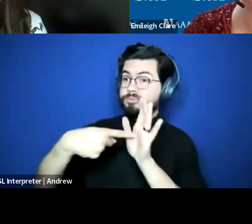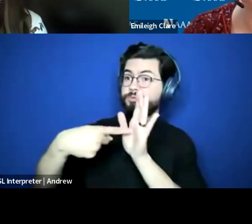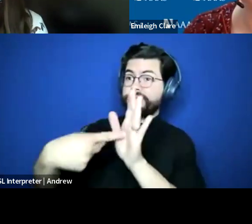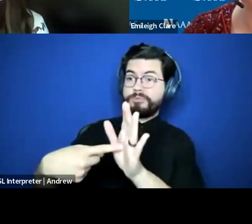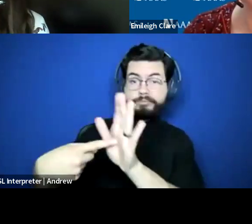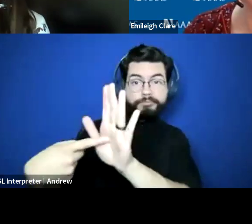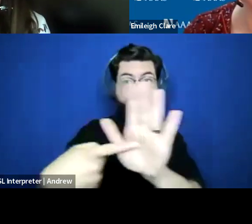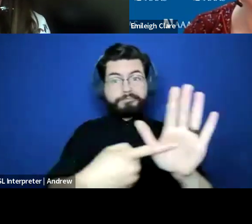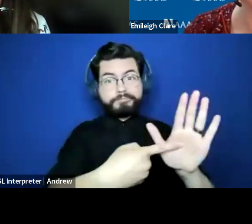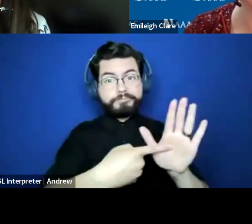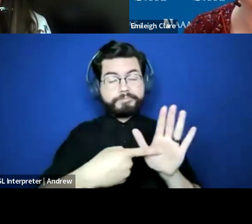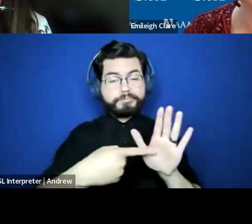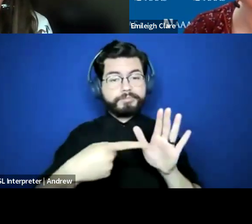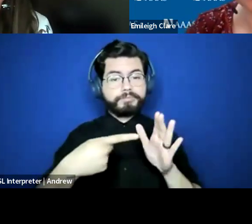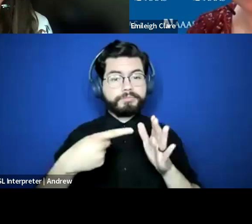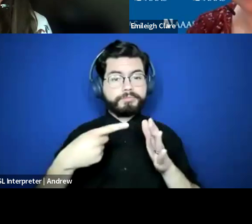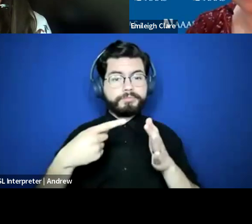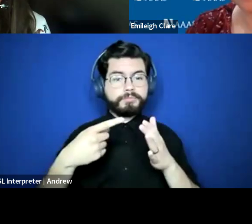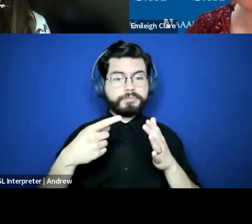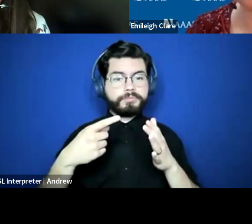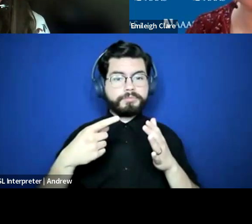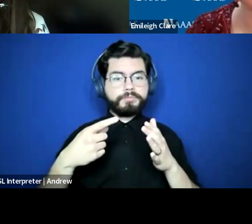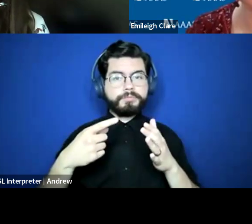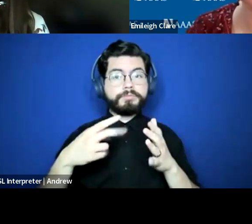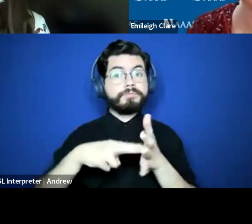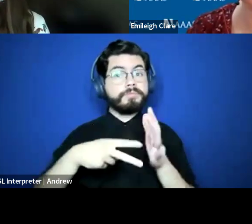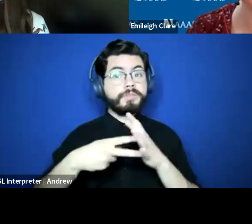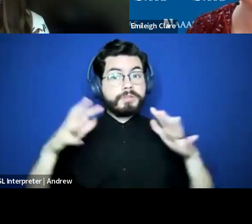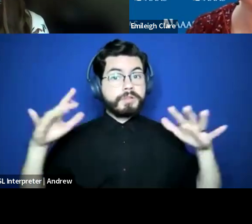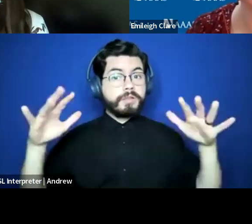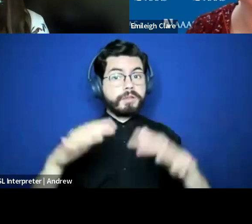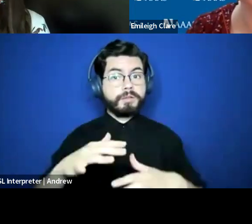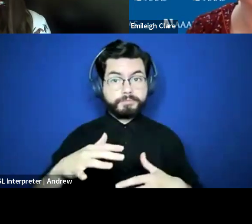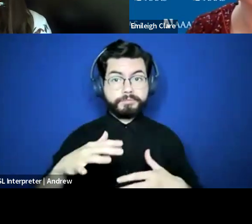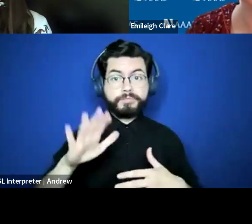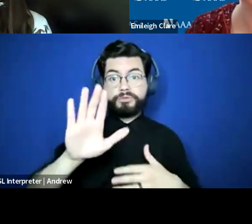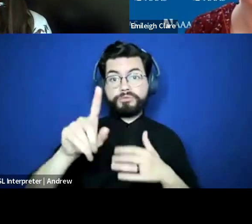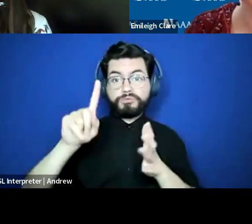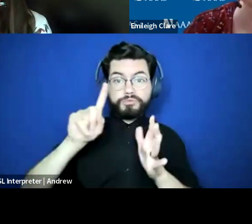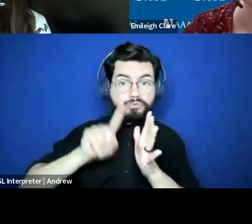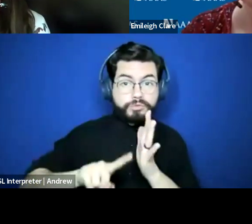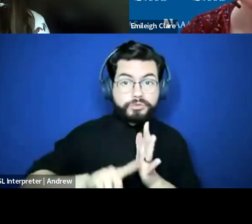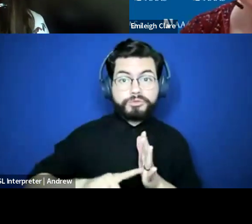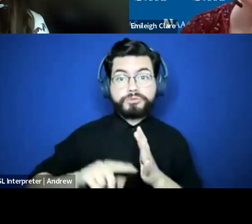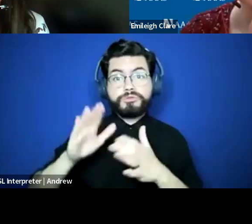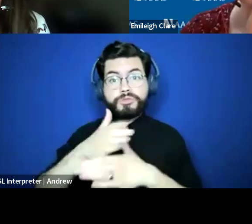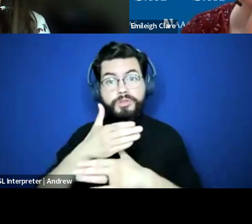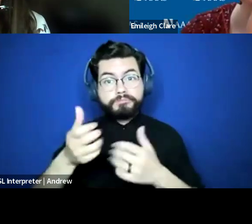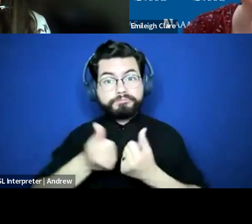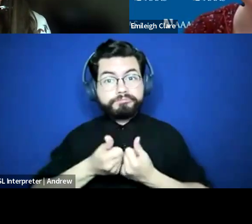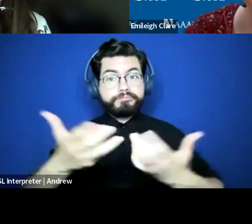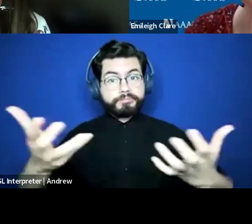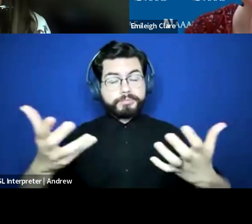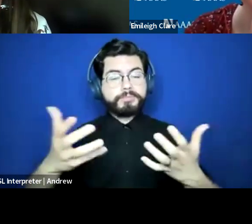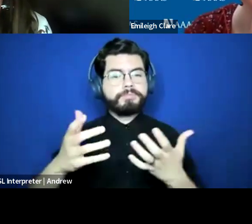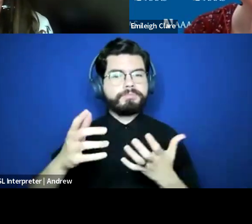can include presenting your research at conferences, at our annual conference, or at maybe a local chapter meeting, publishing in